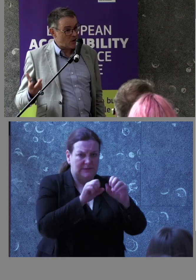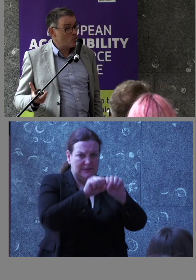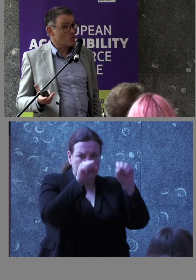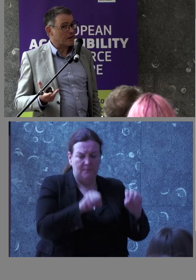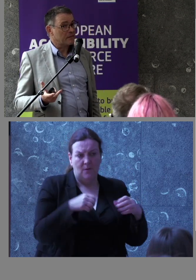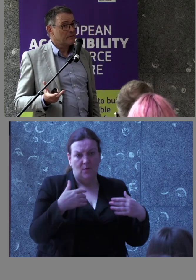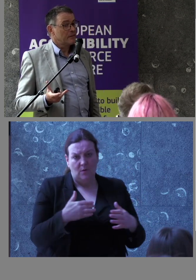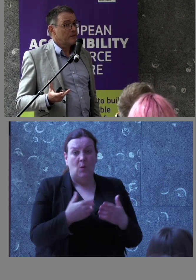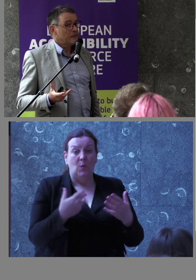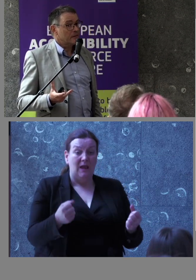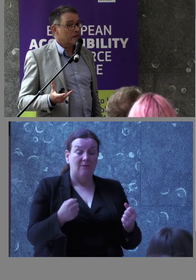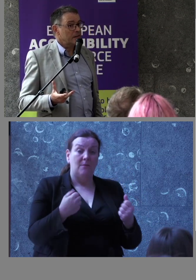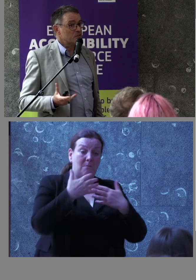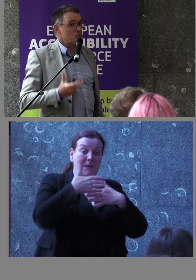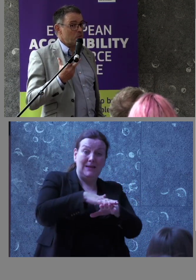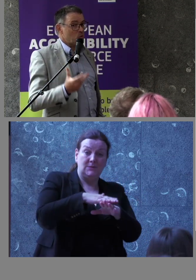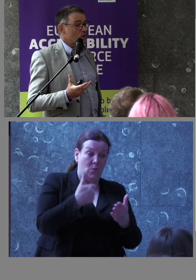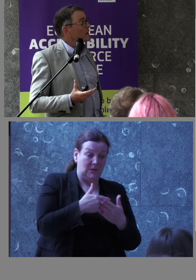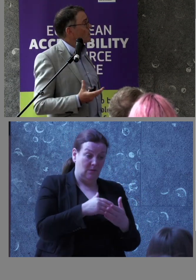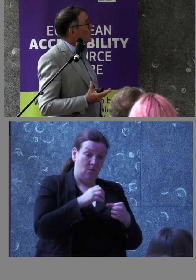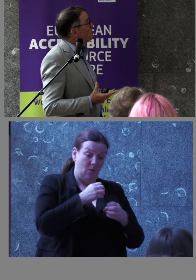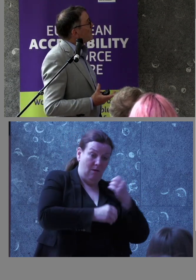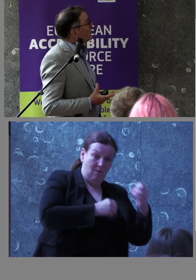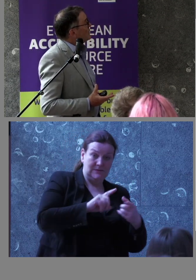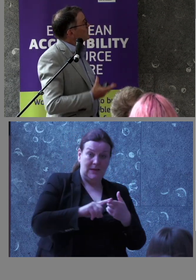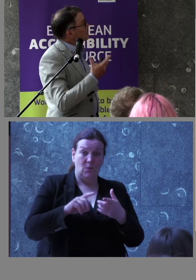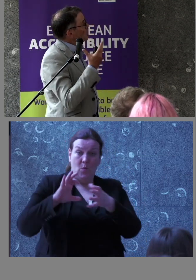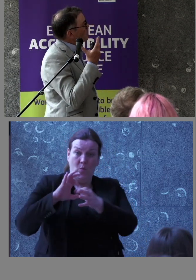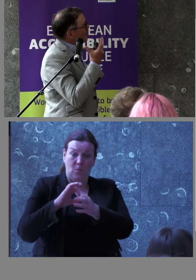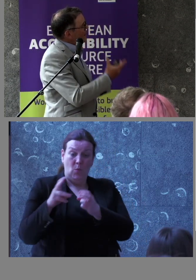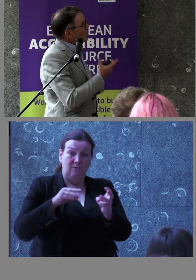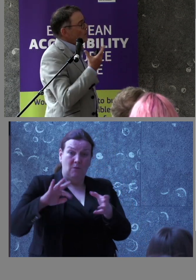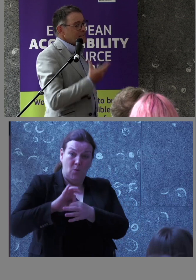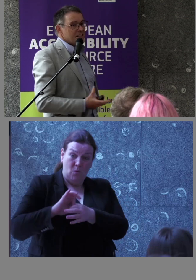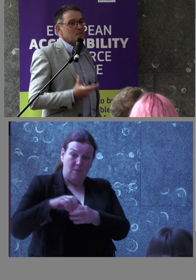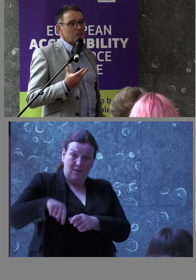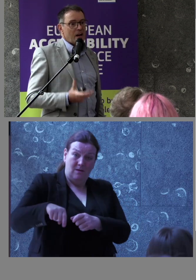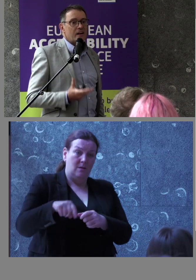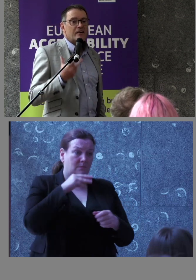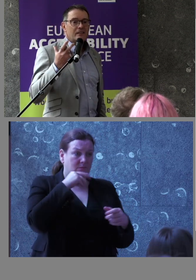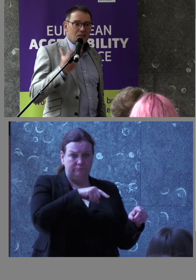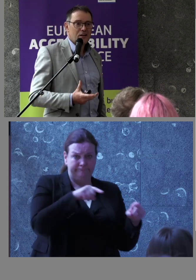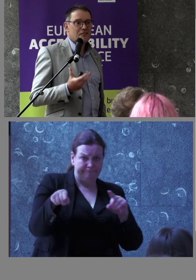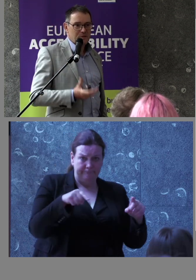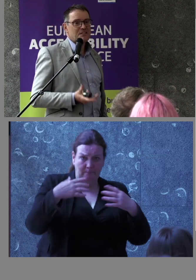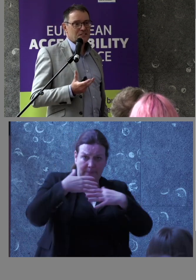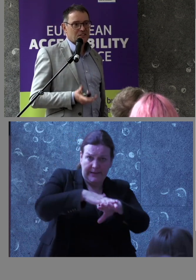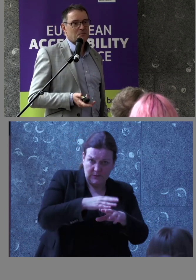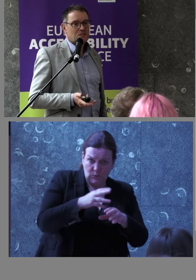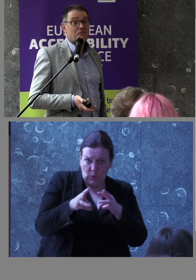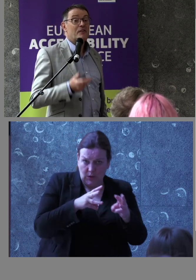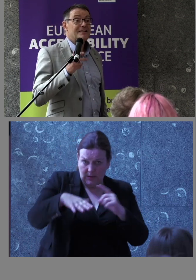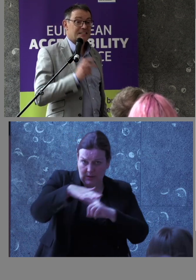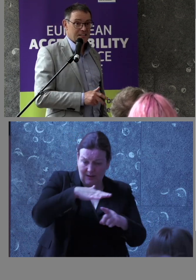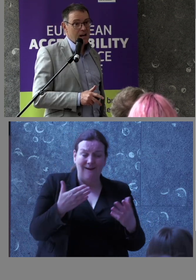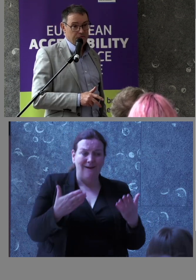20% of our staff have some form of disability, going on the statistical figures from the CSO. I